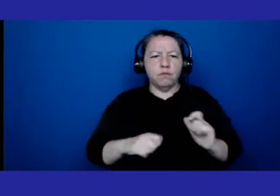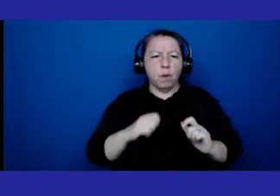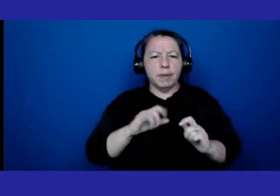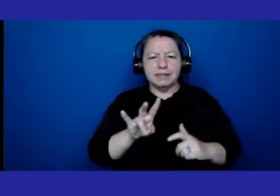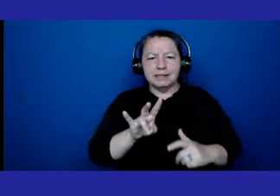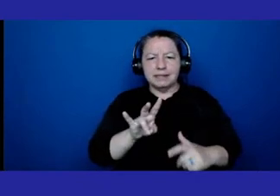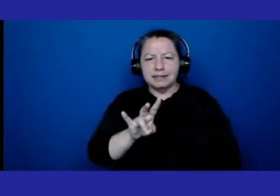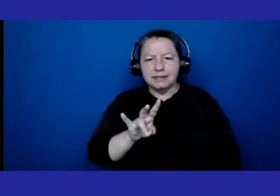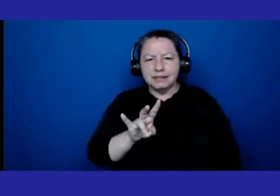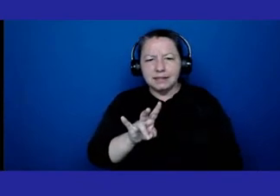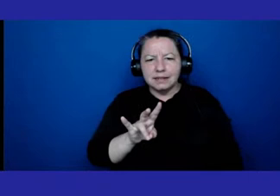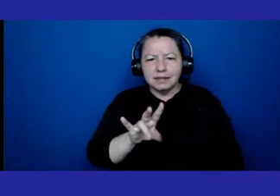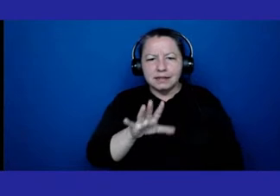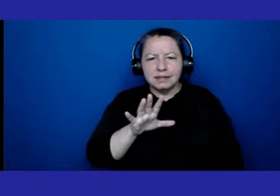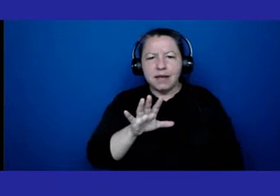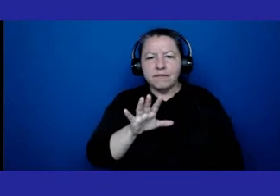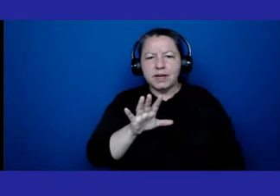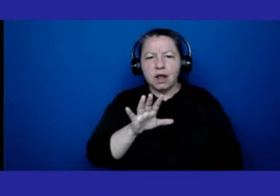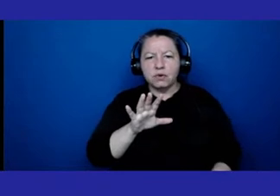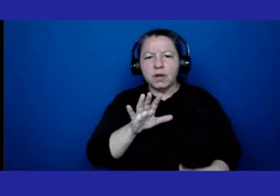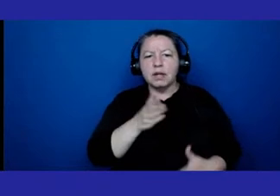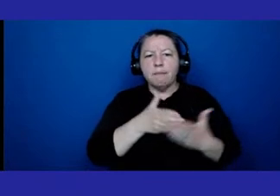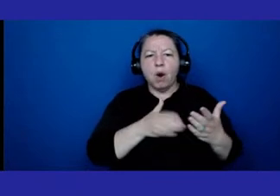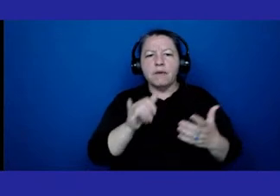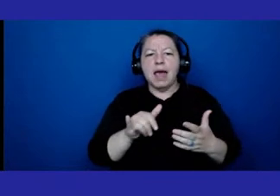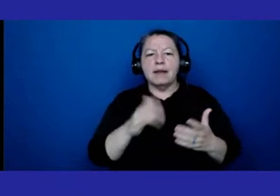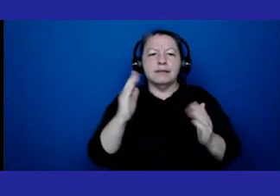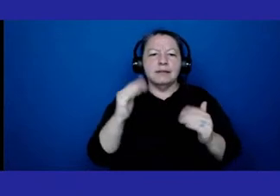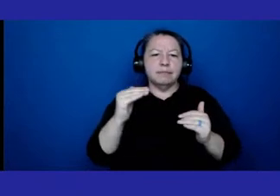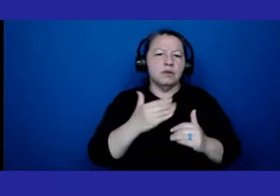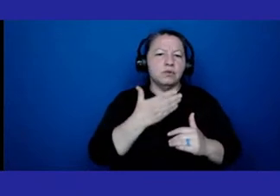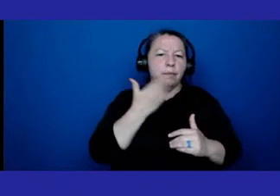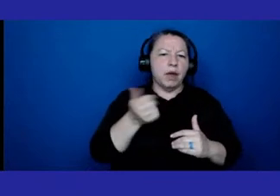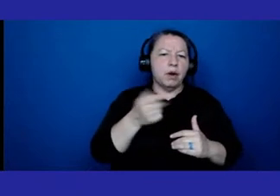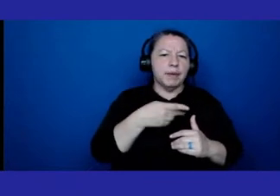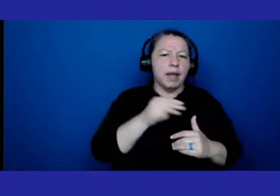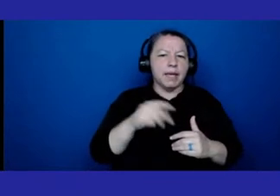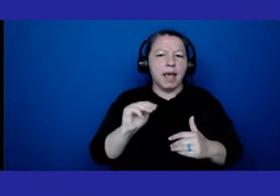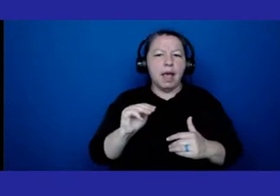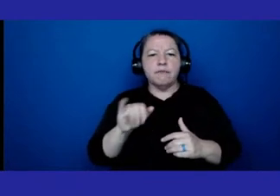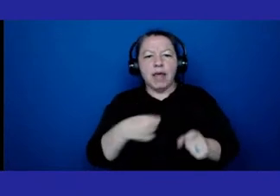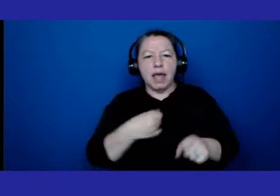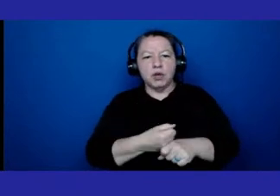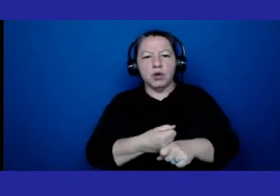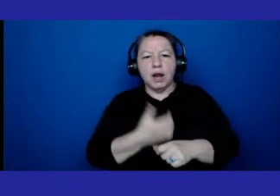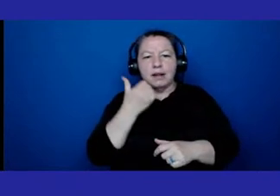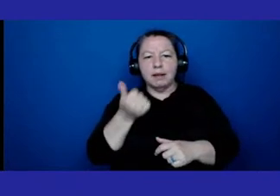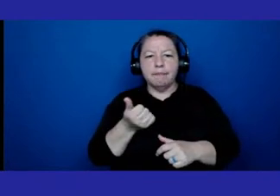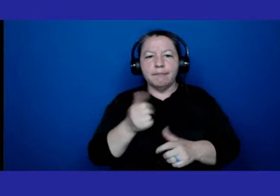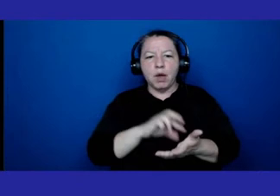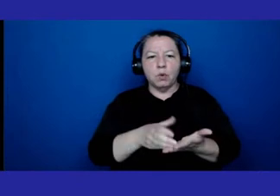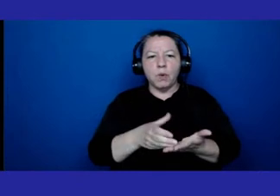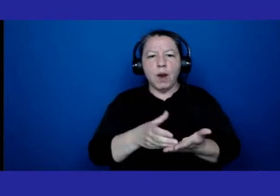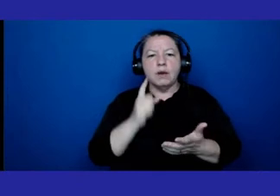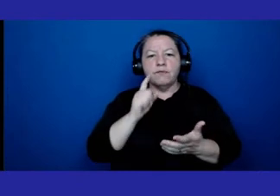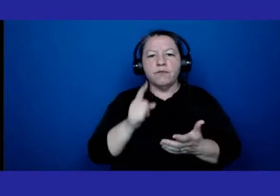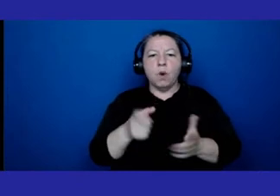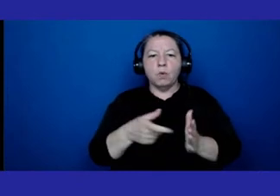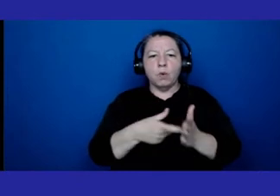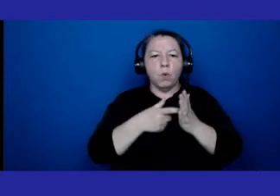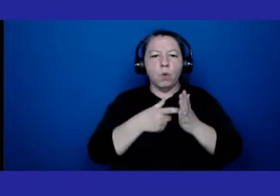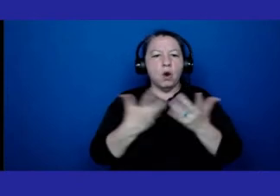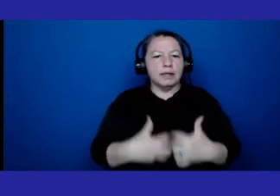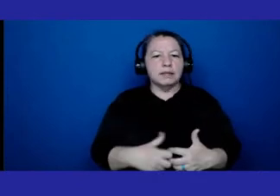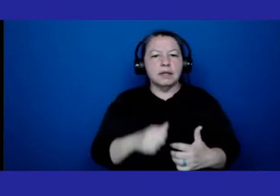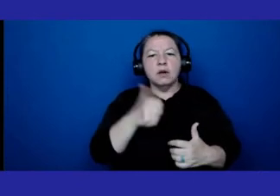than expected PMPM for the current year. And we are getting paid a little bit of risk for prior reconciliations and other non-excess